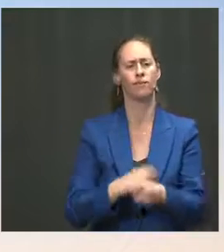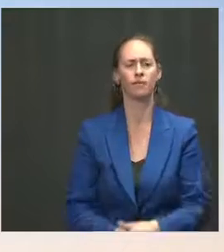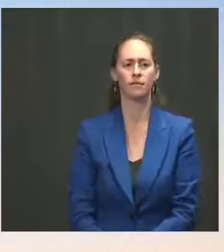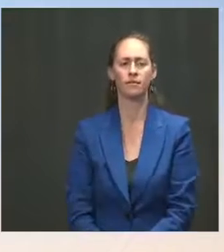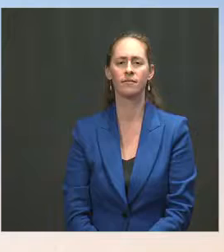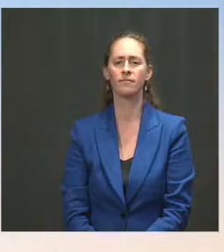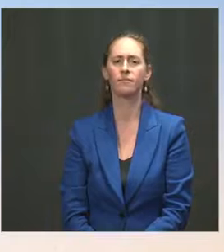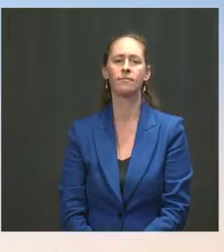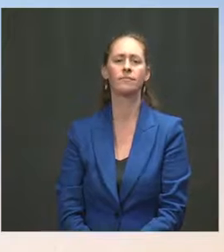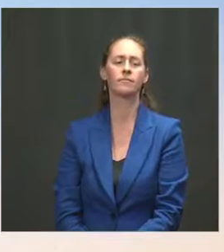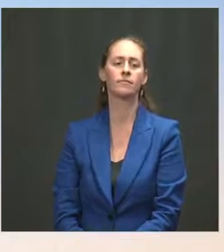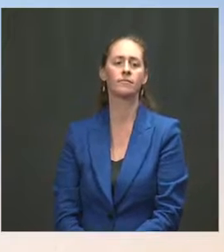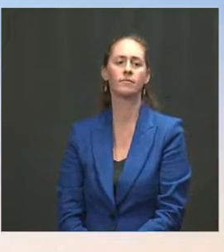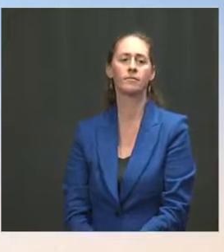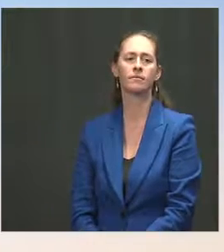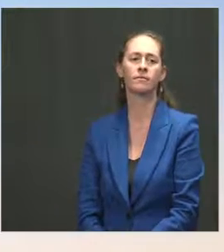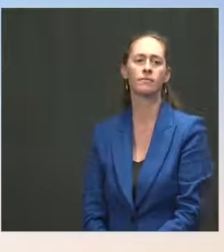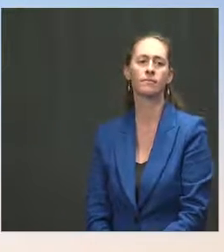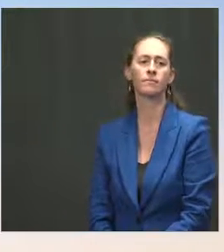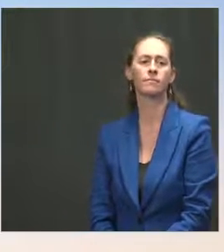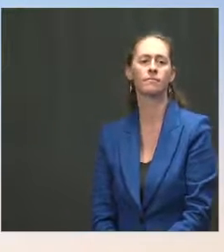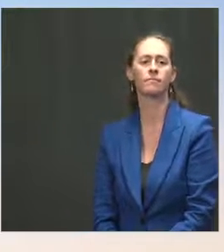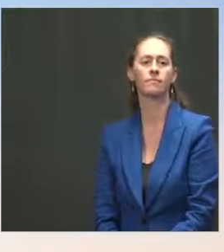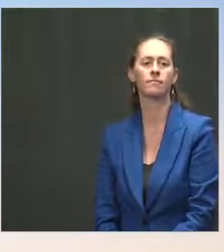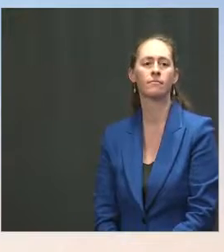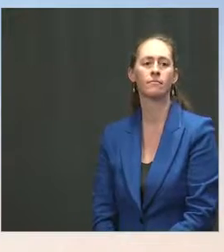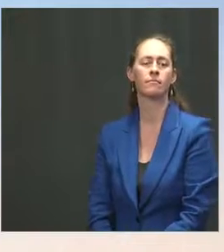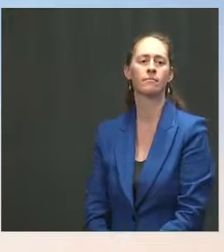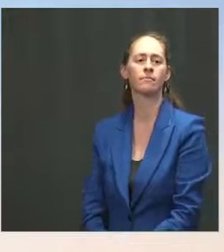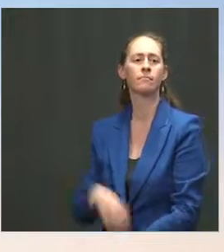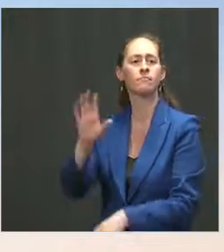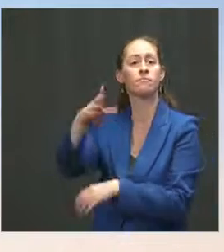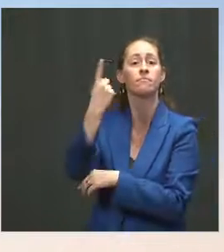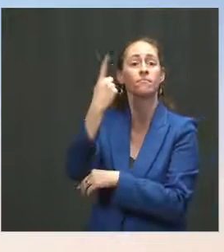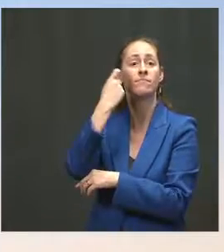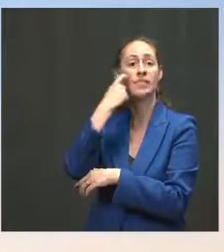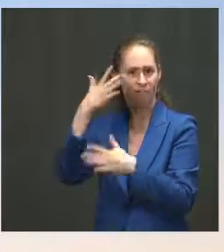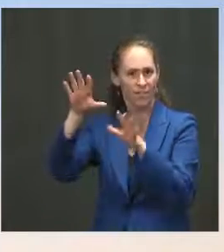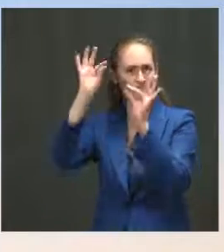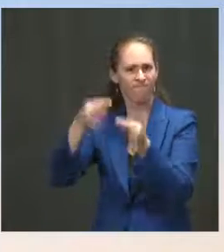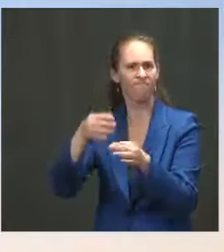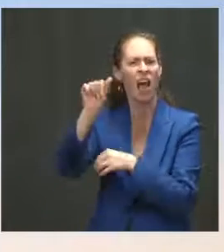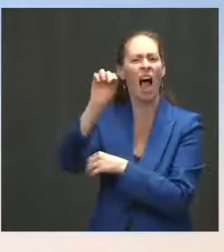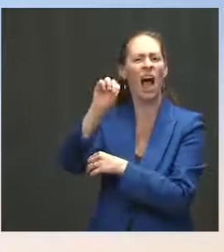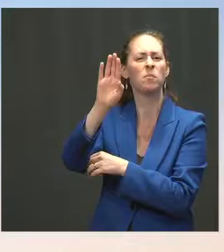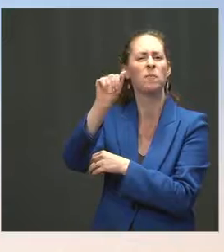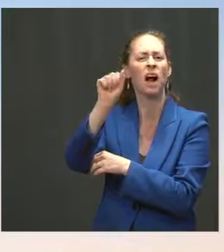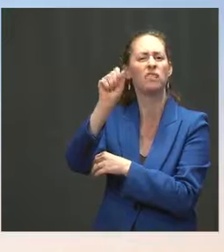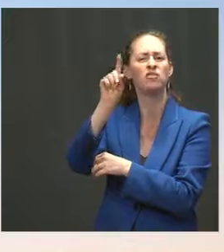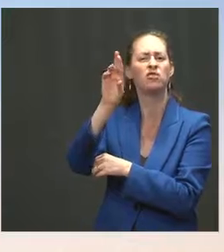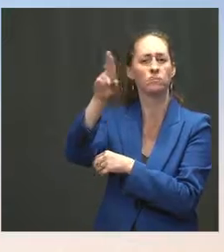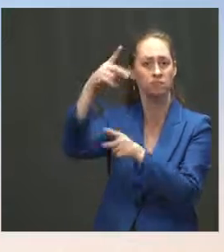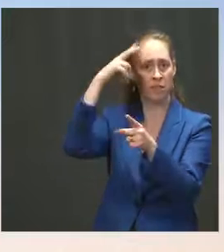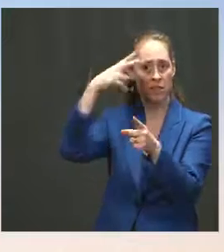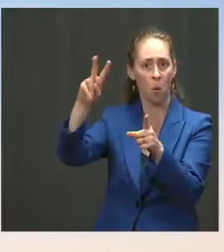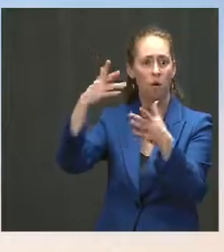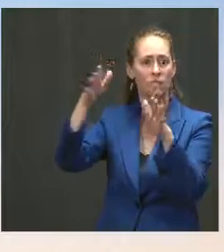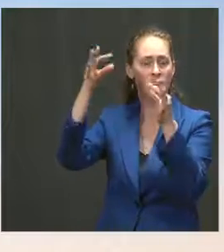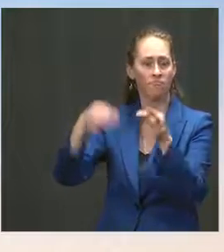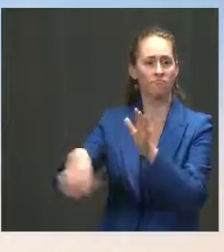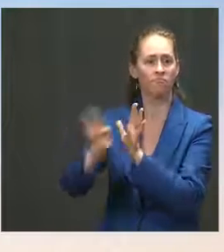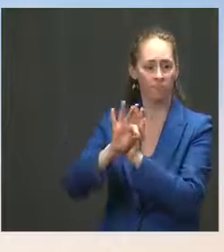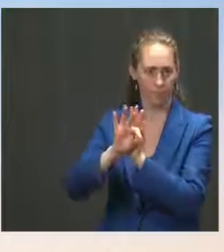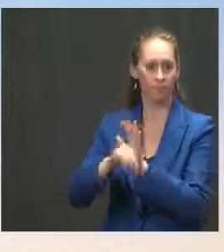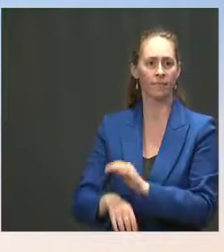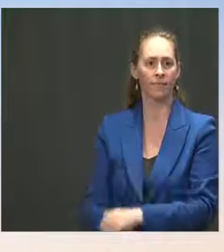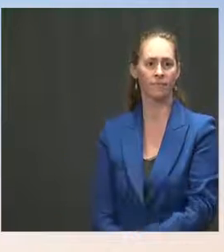Ken Salazar was just confirmed as ambassador for Mexico. He's just the first ambassador for a country to